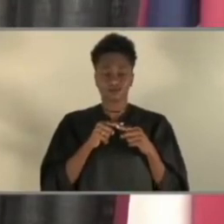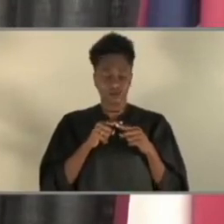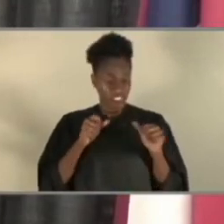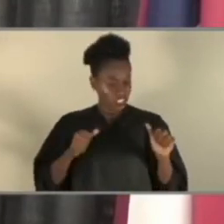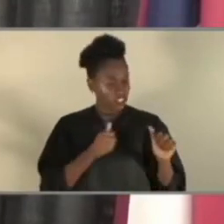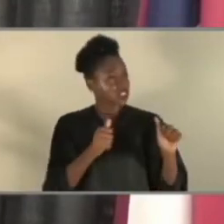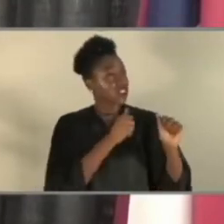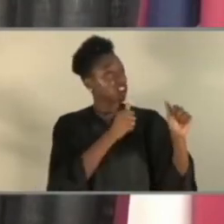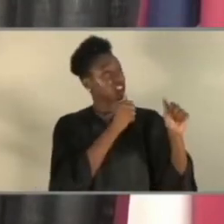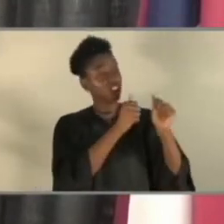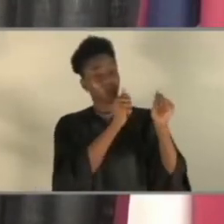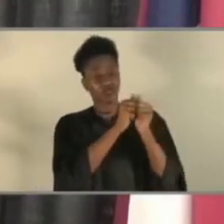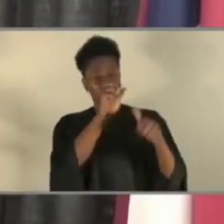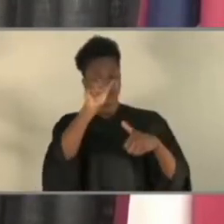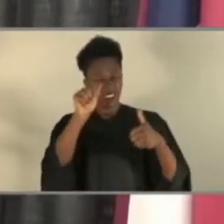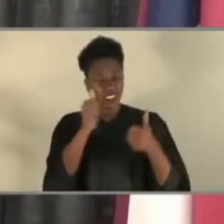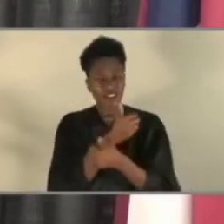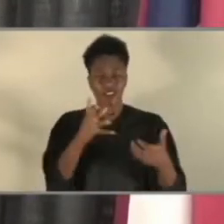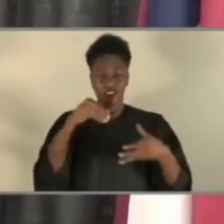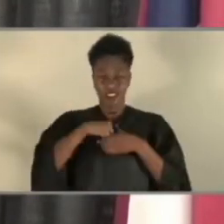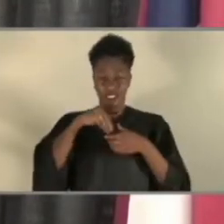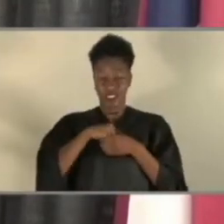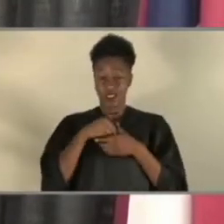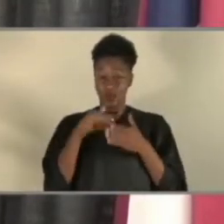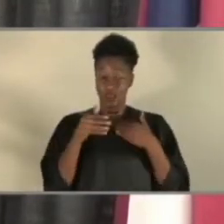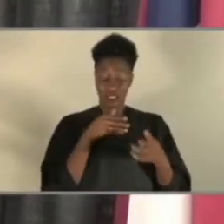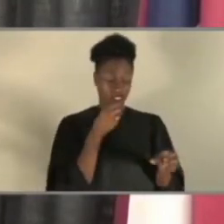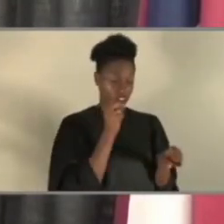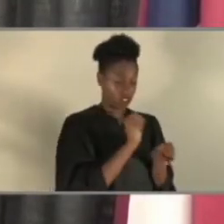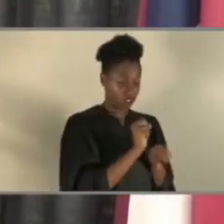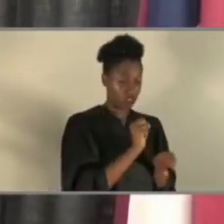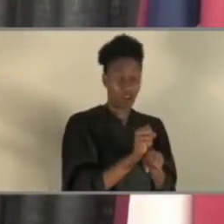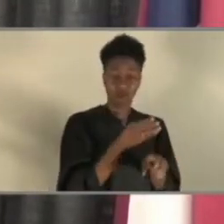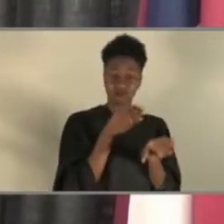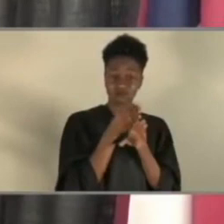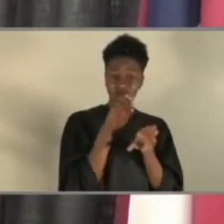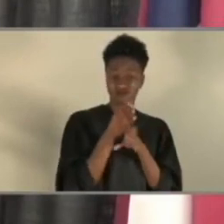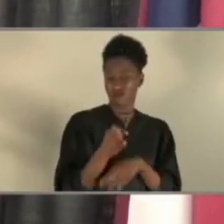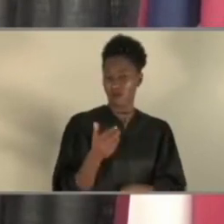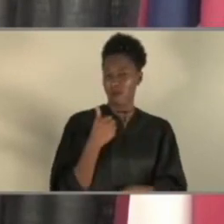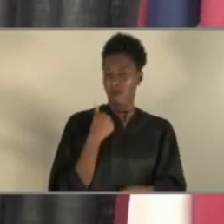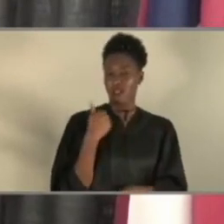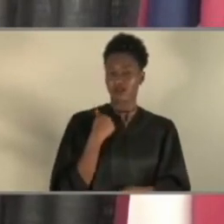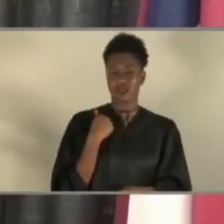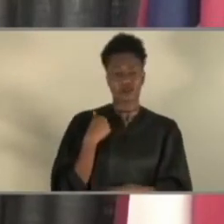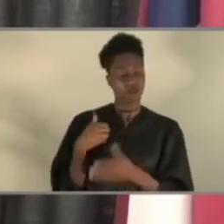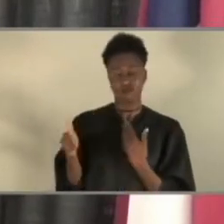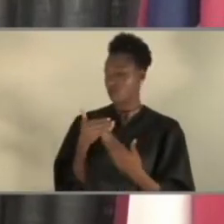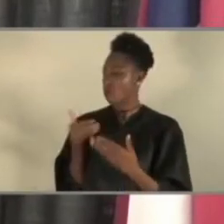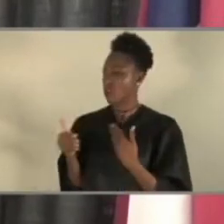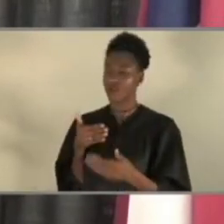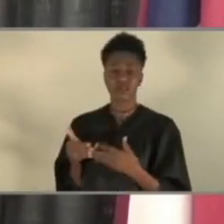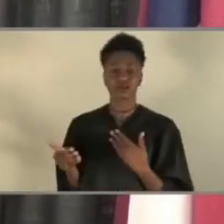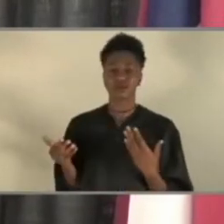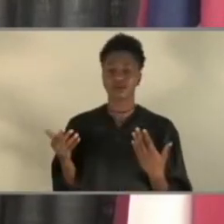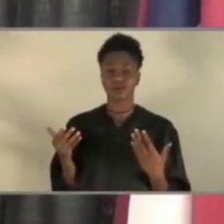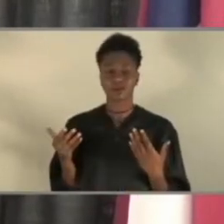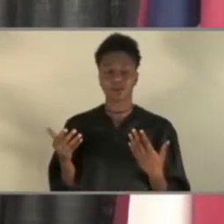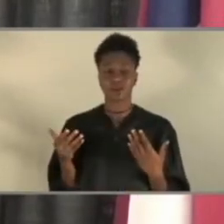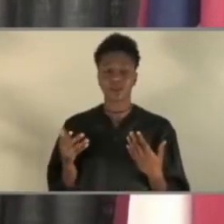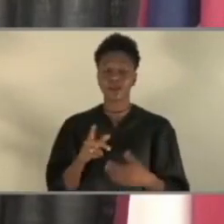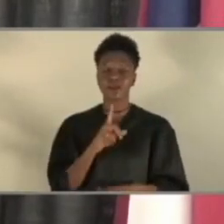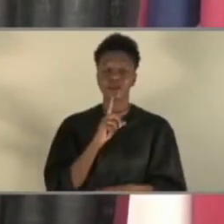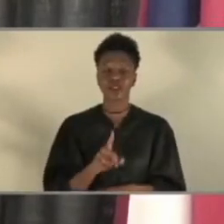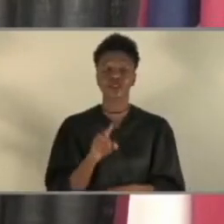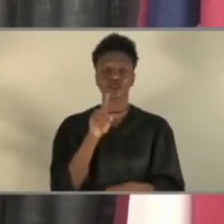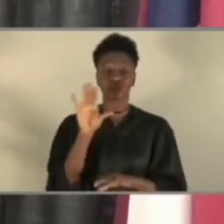being, whether that's a job, a profession, the military, whatever. Make certain that you